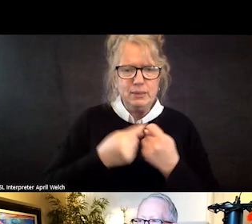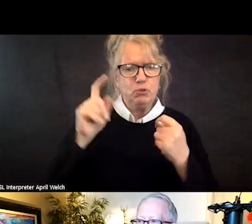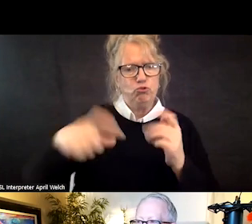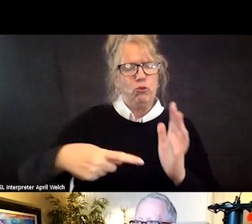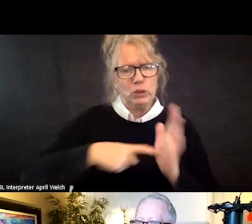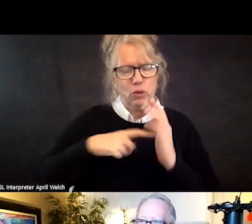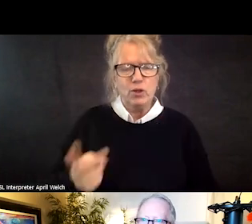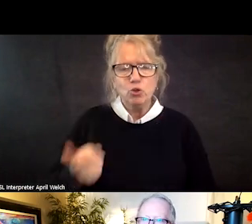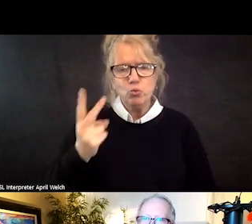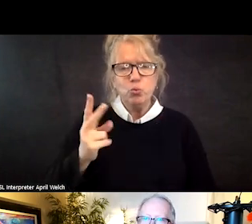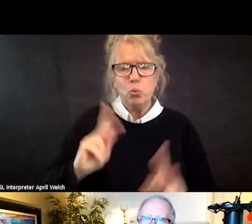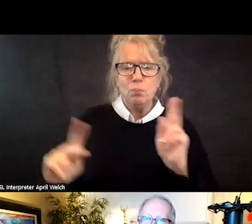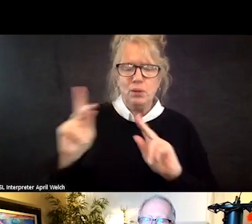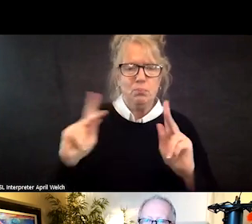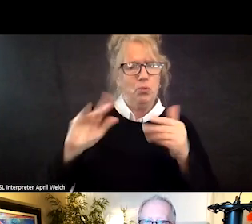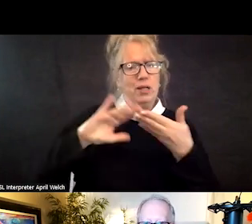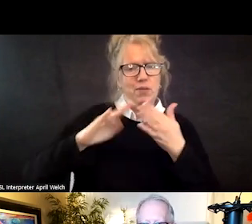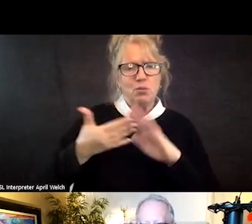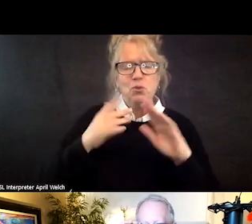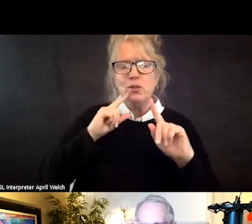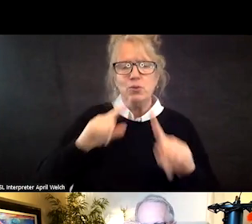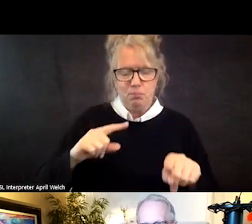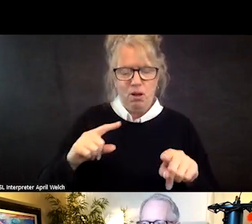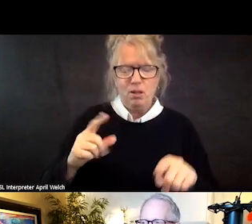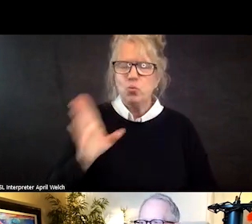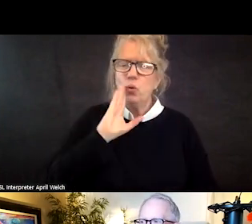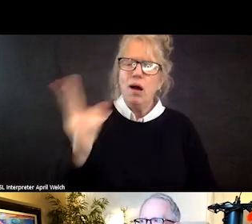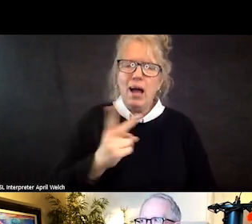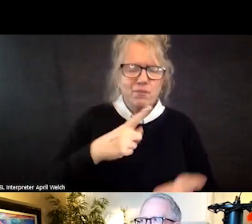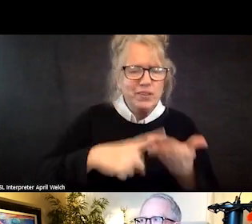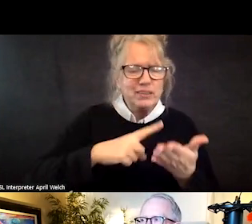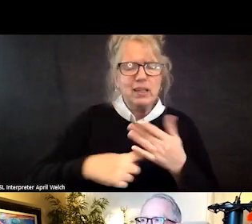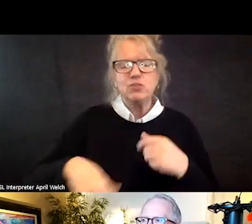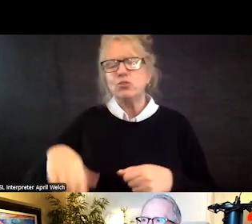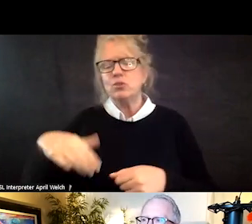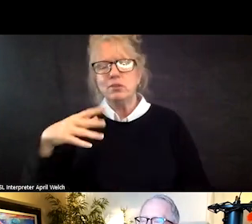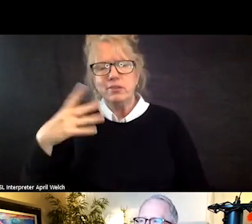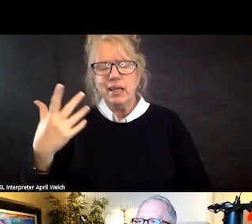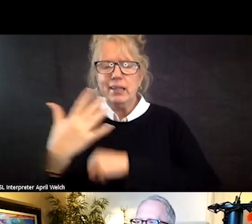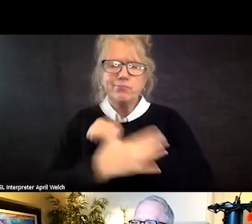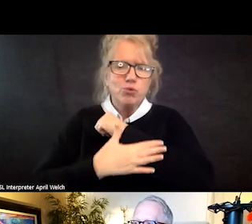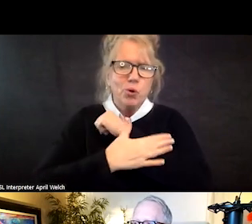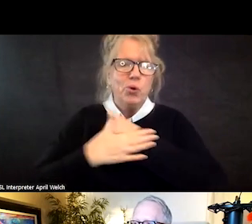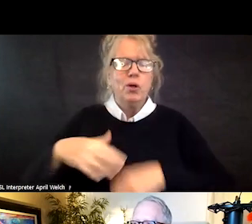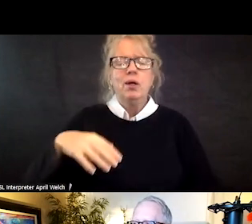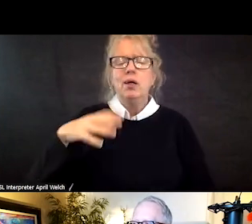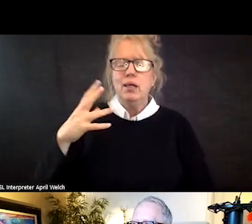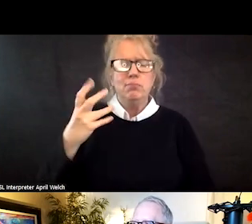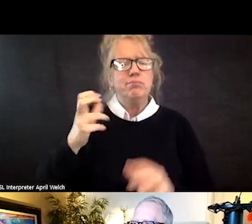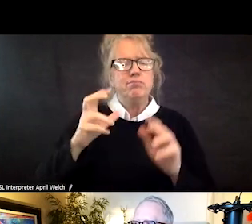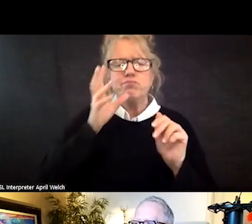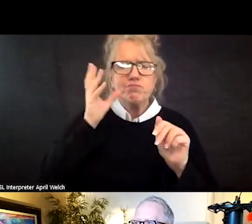2 people in a community response. There's a discussion of challenges in rural areas, virtual components, but we'll